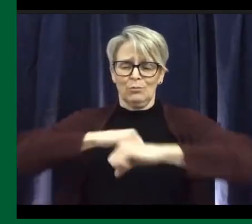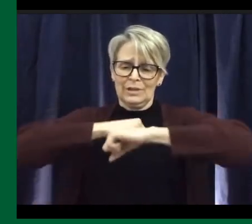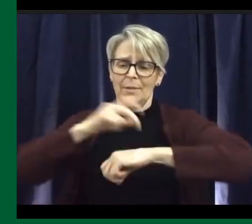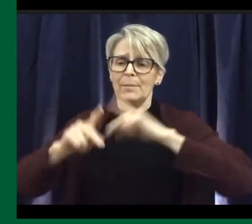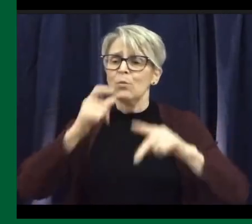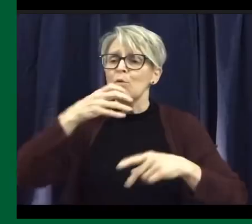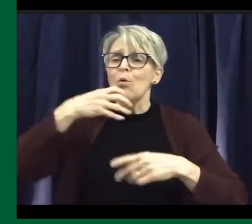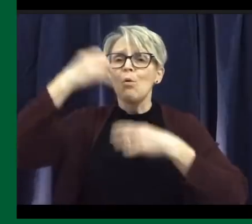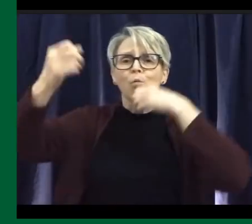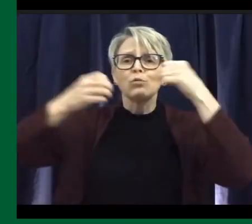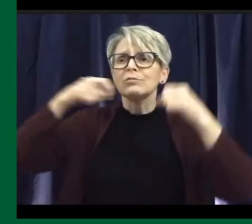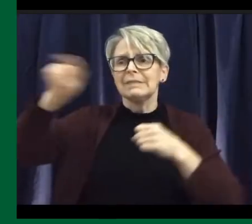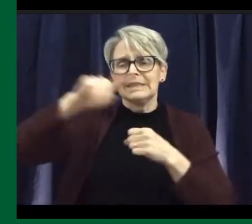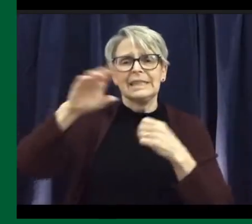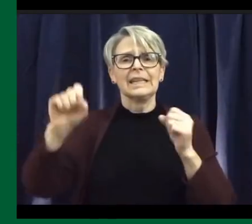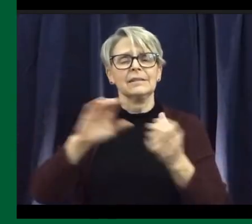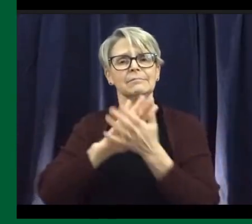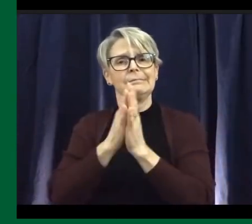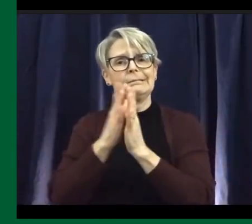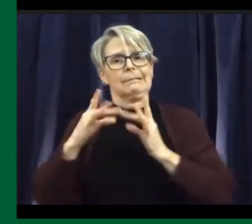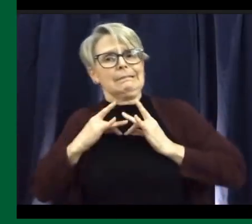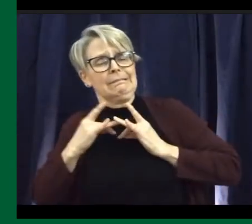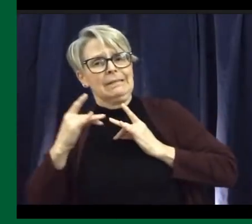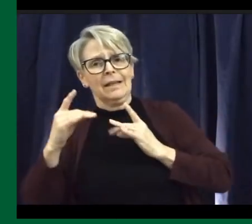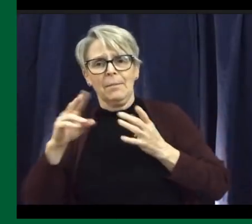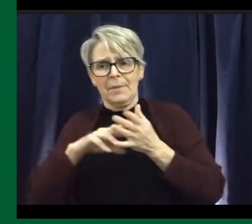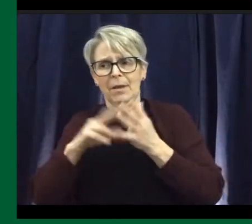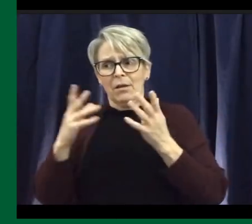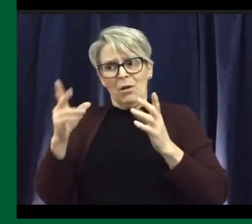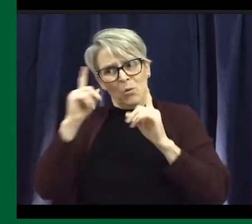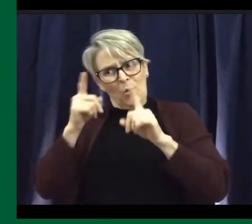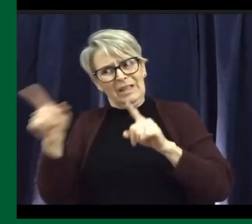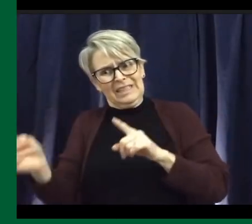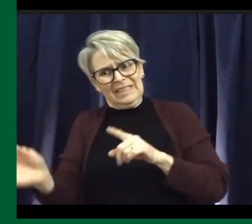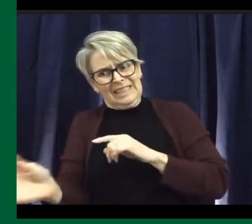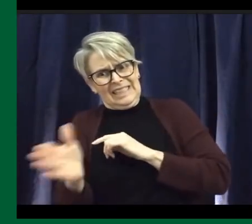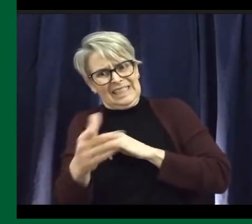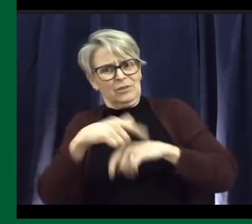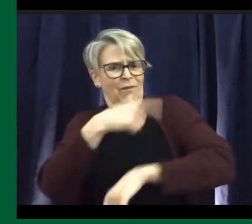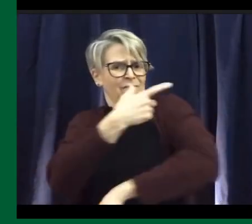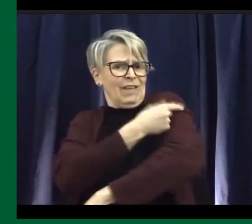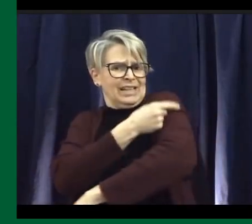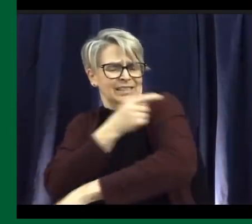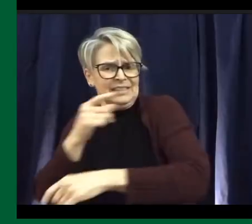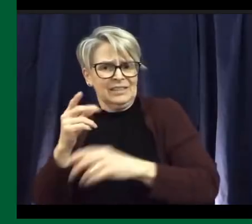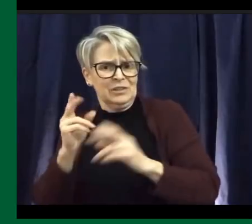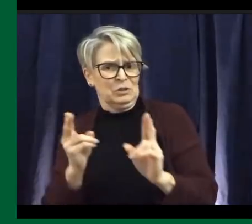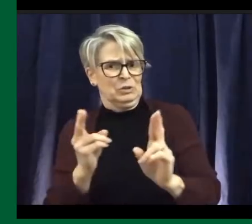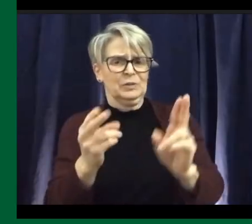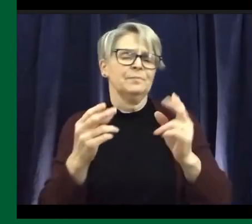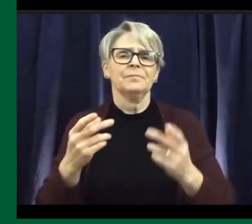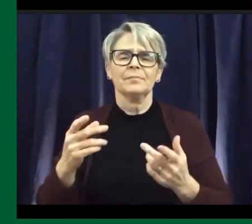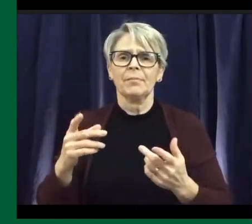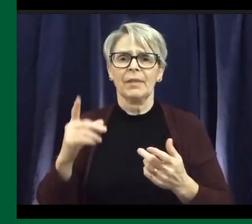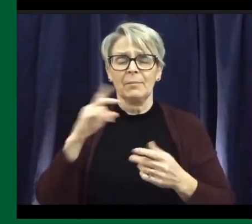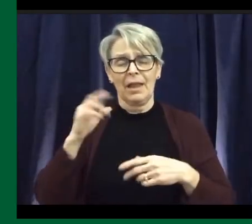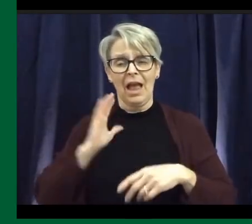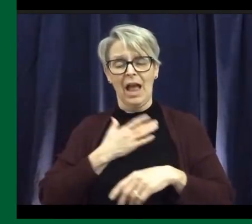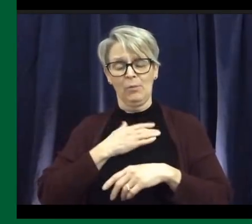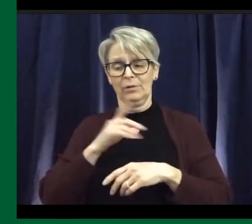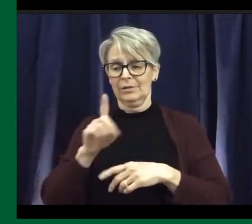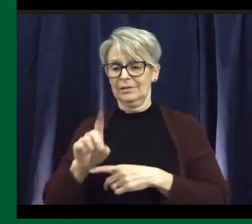more vulnerable, so that they can successfully get vaccinated. And as we've seen, even from our initial data,